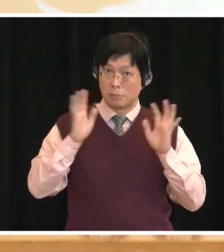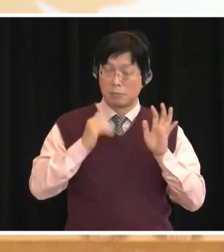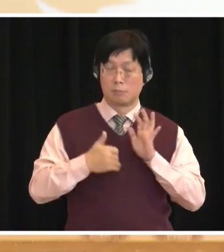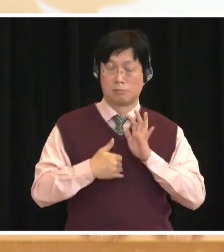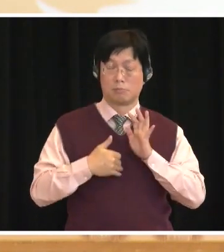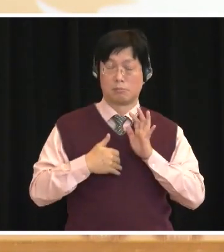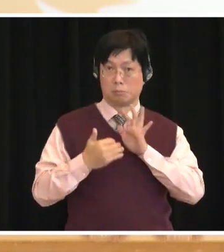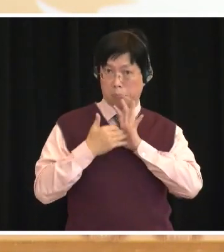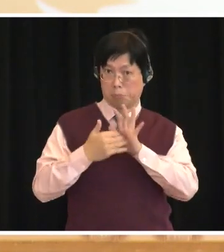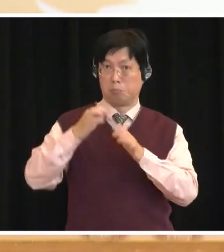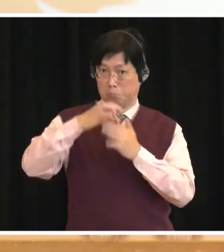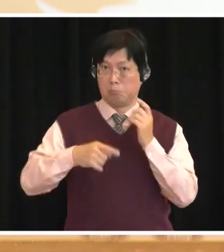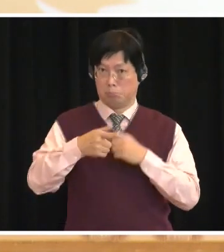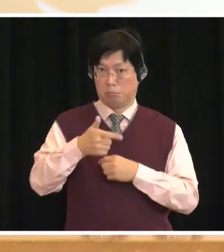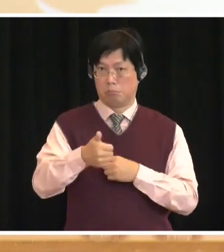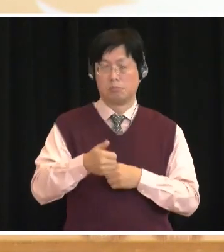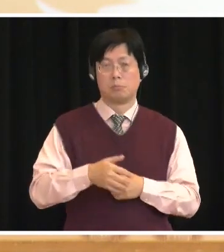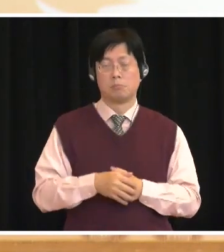And